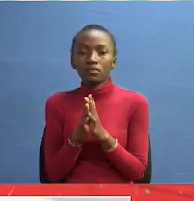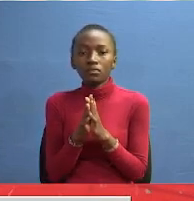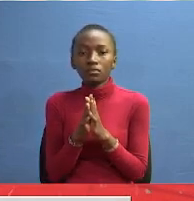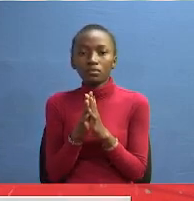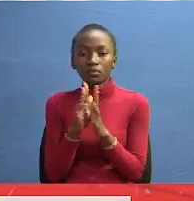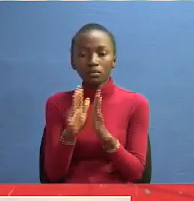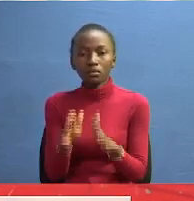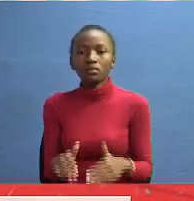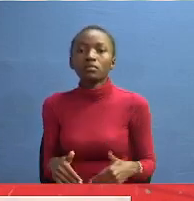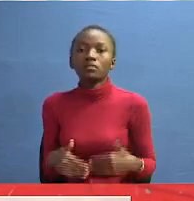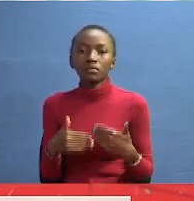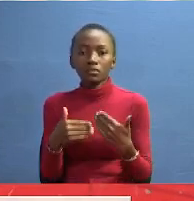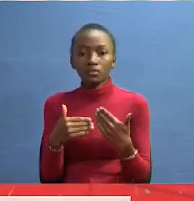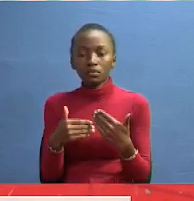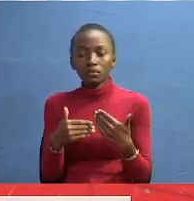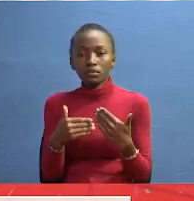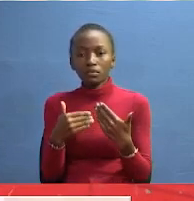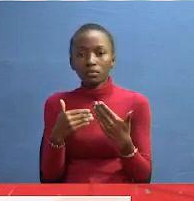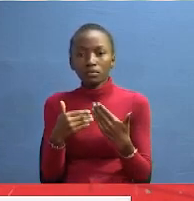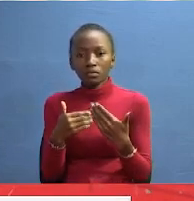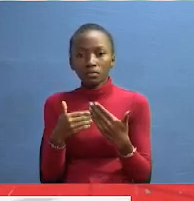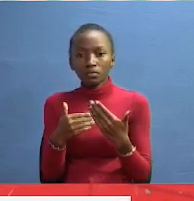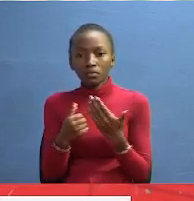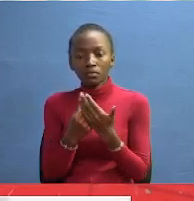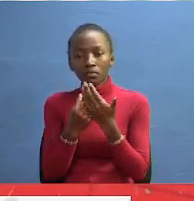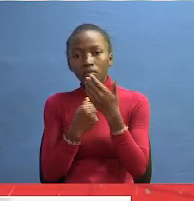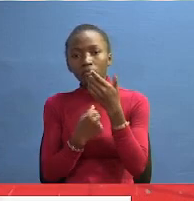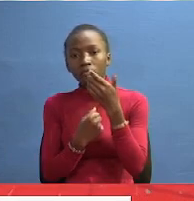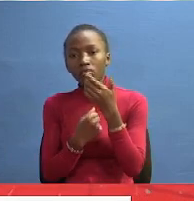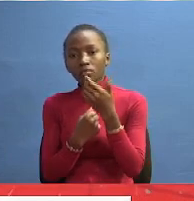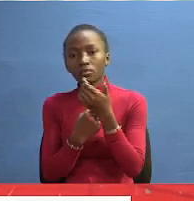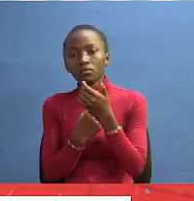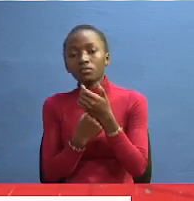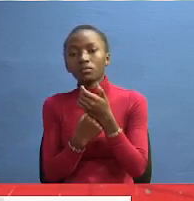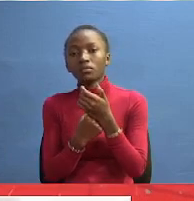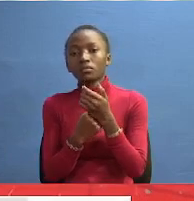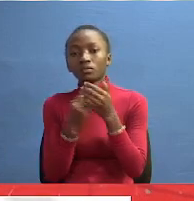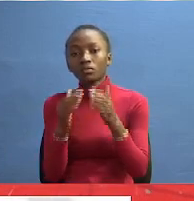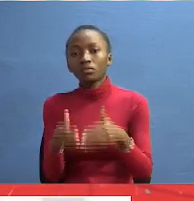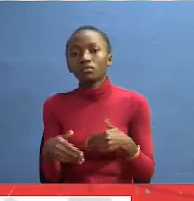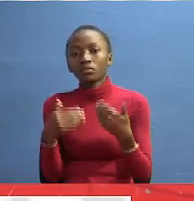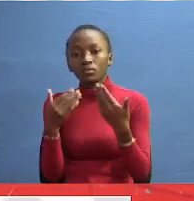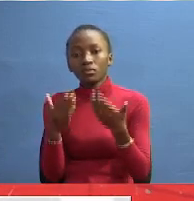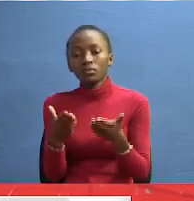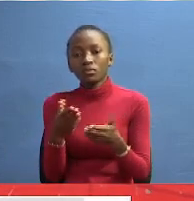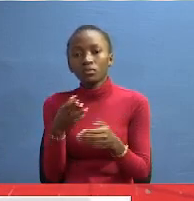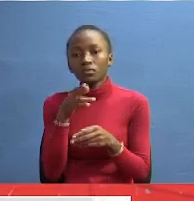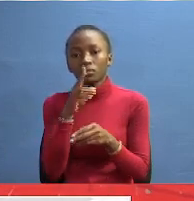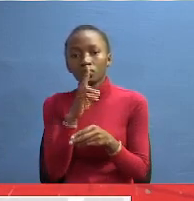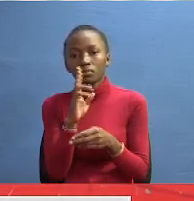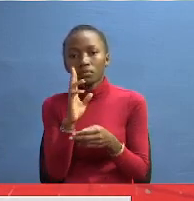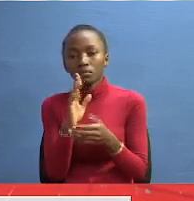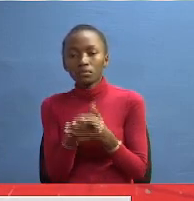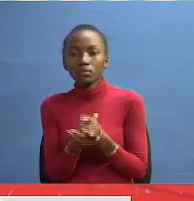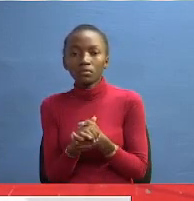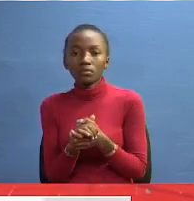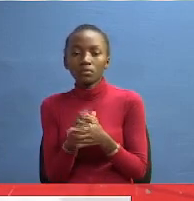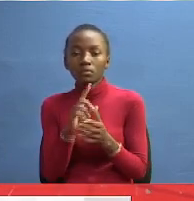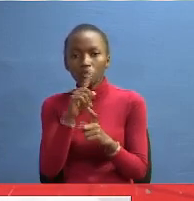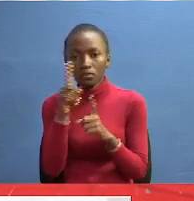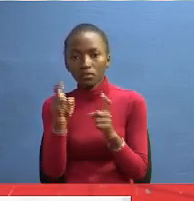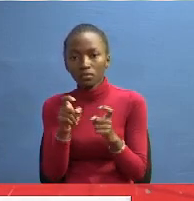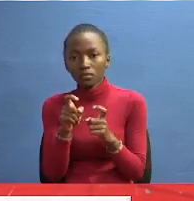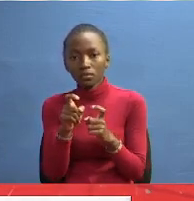in strengthening the militia to have those weapons consistently. Right. And the question